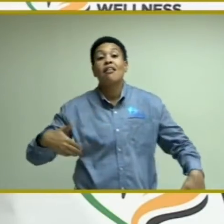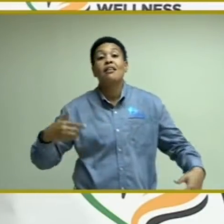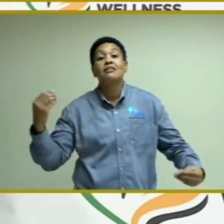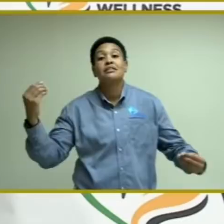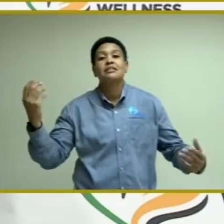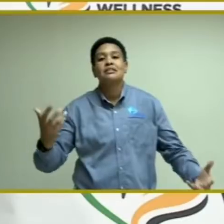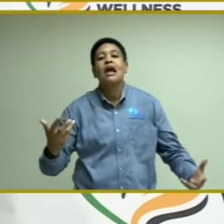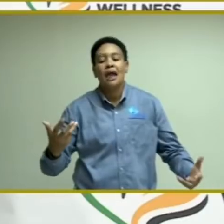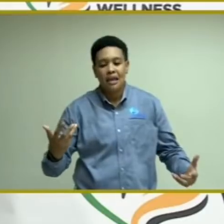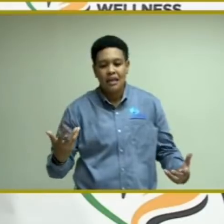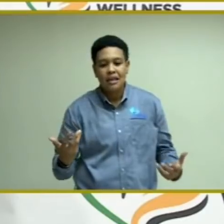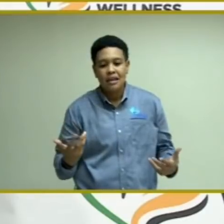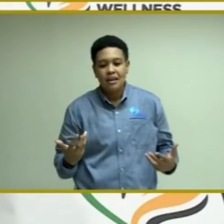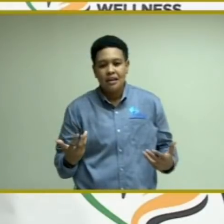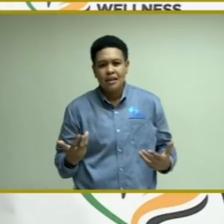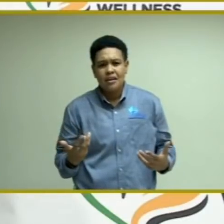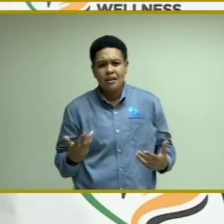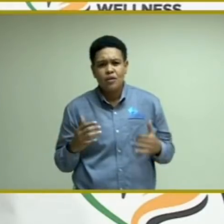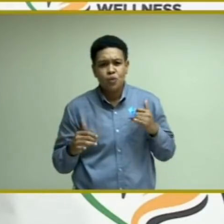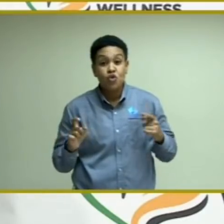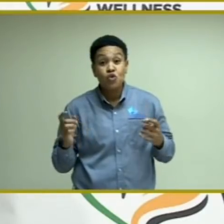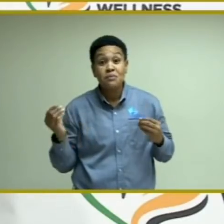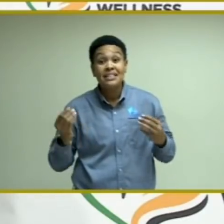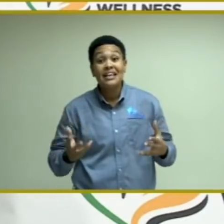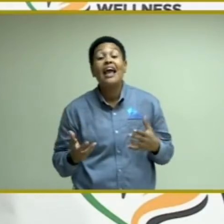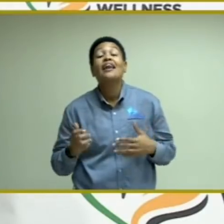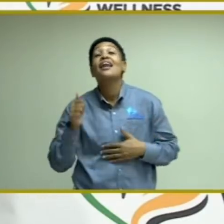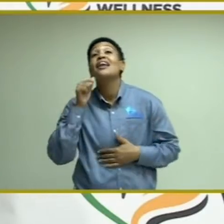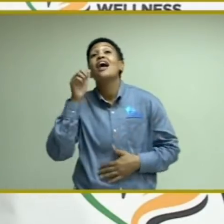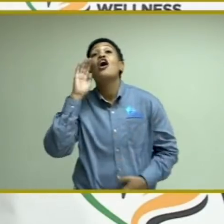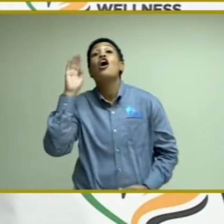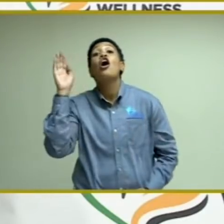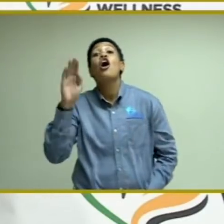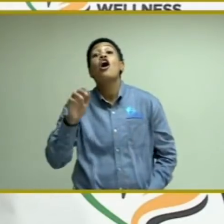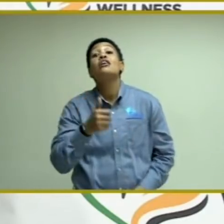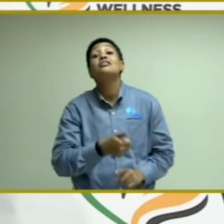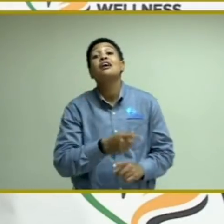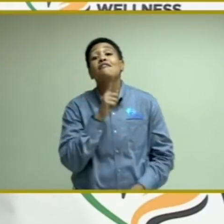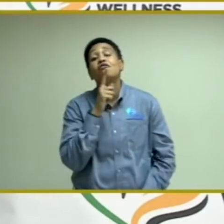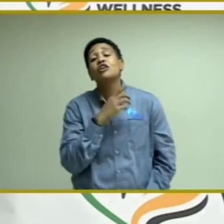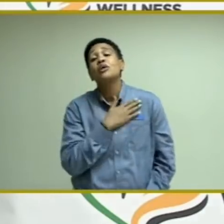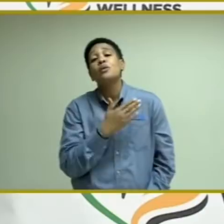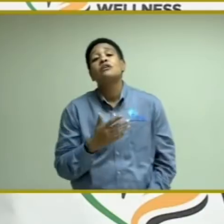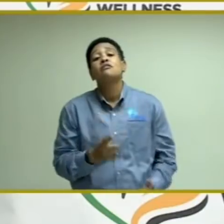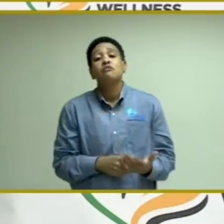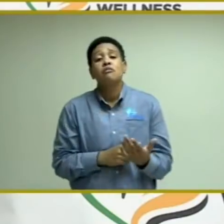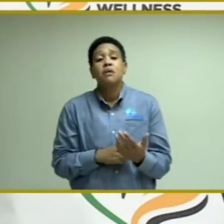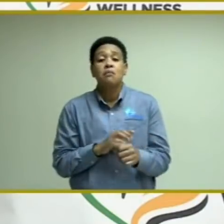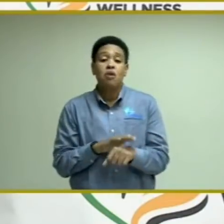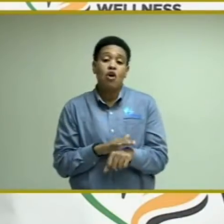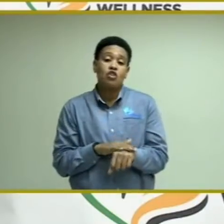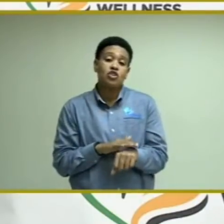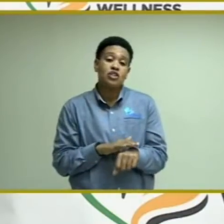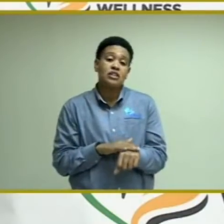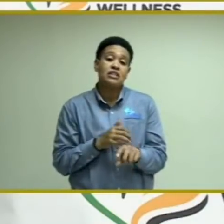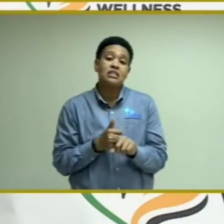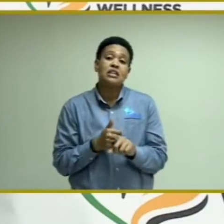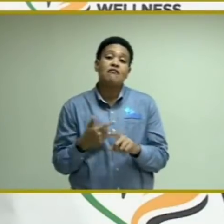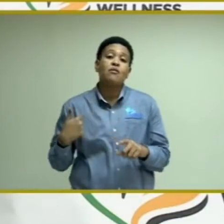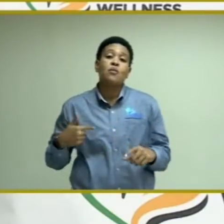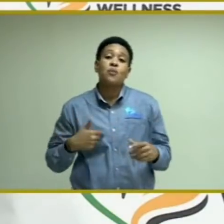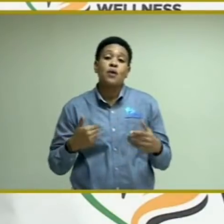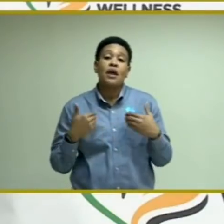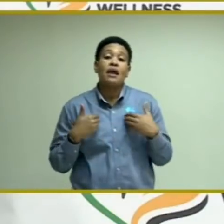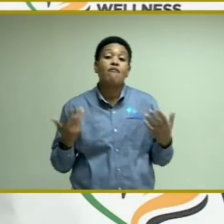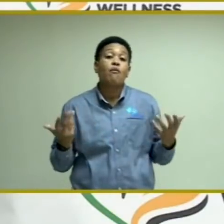said, which should be said, is that not everyone is willing. In fact, the consultations we have